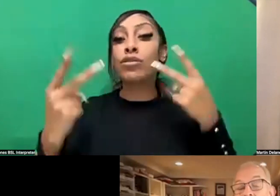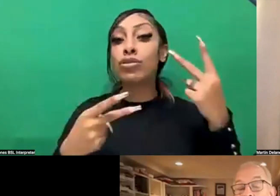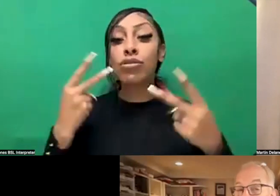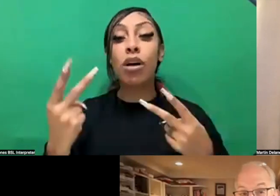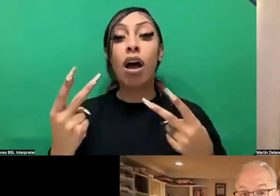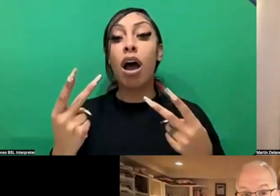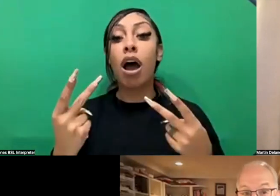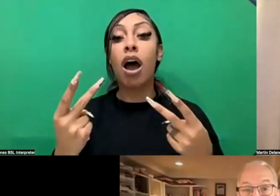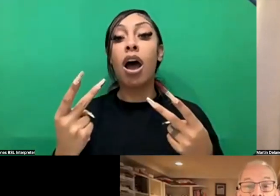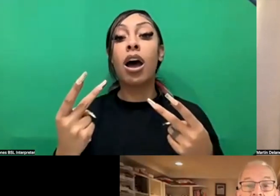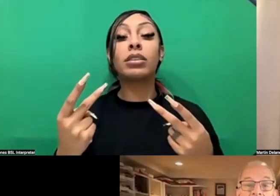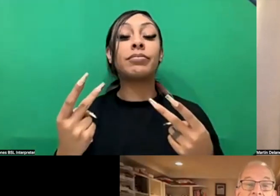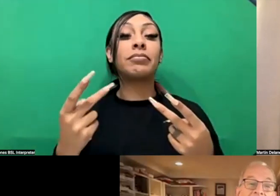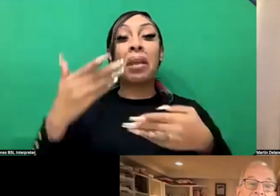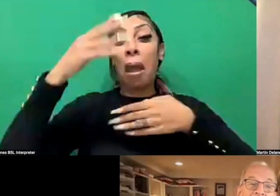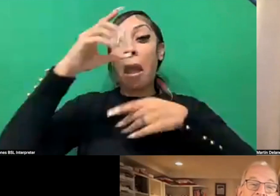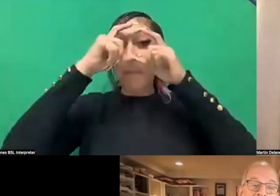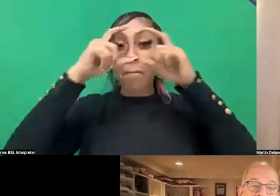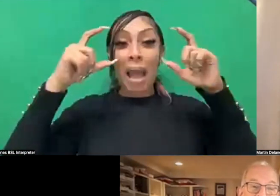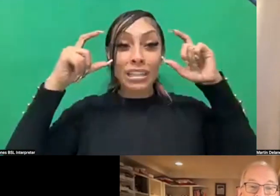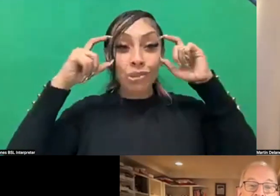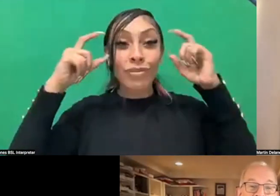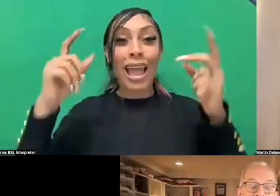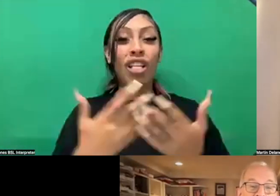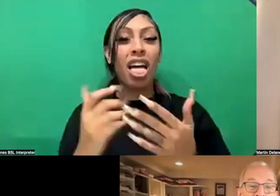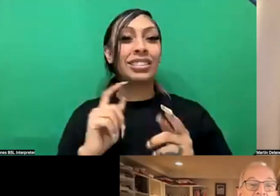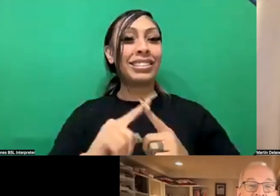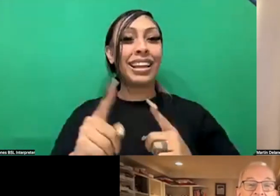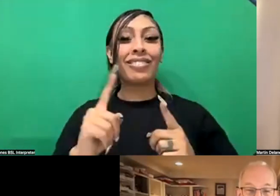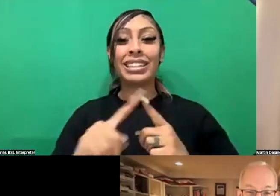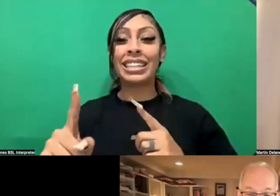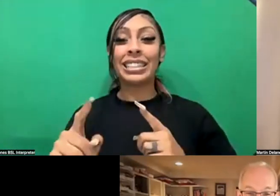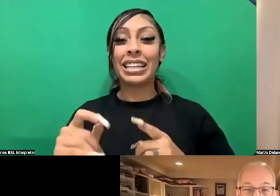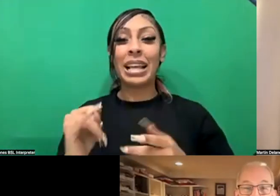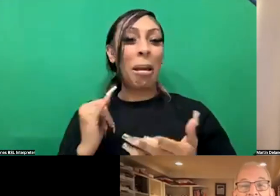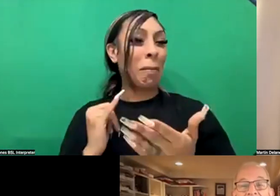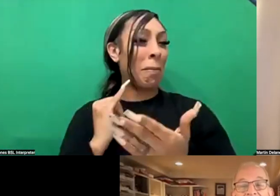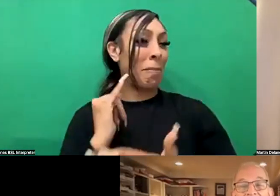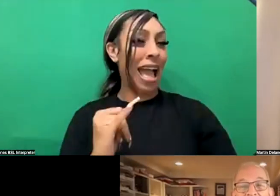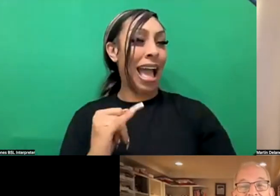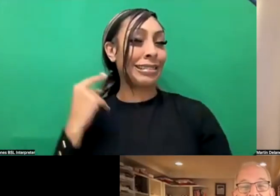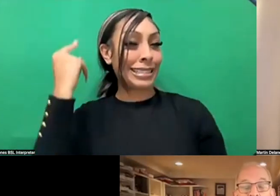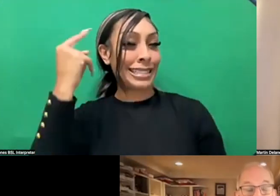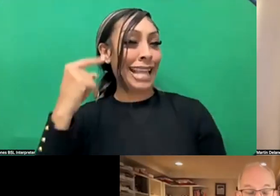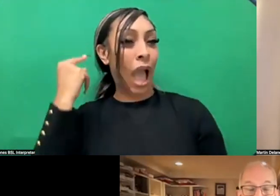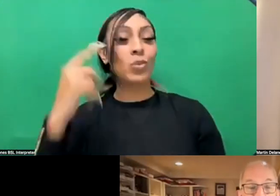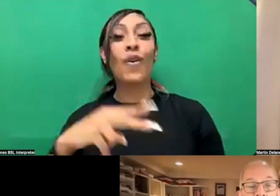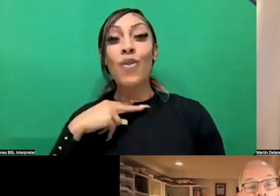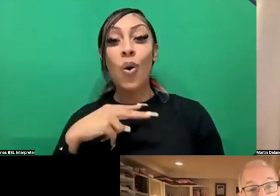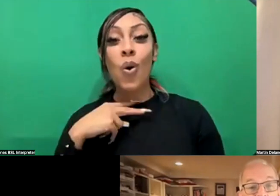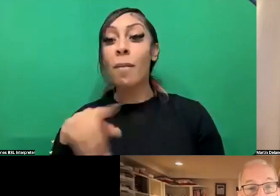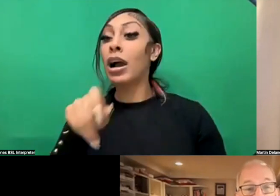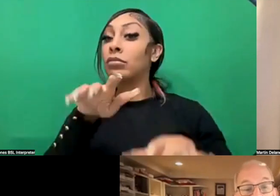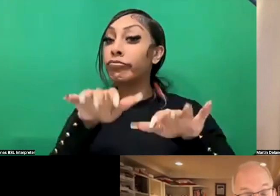was called Masquerade. And he had kind of a bad sounding voice, but he wrote such good